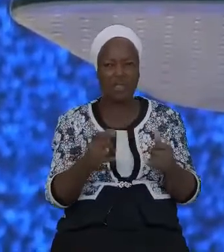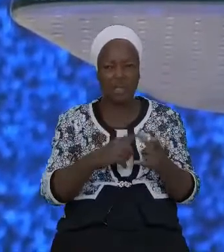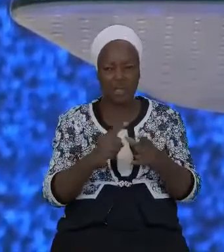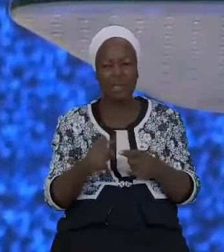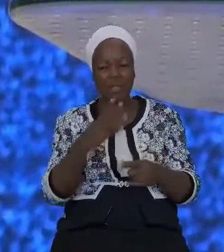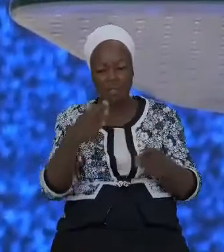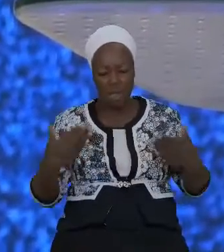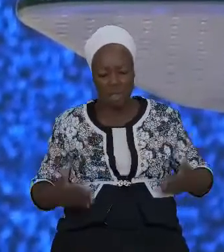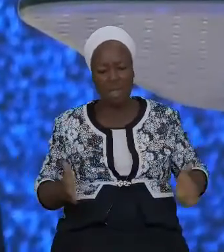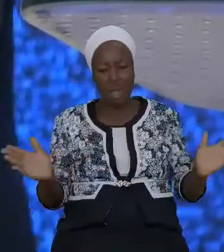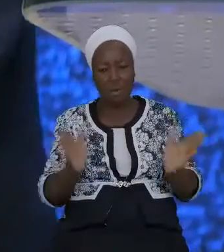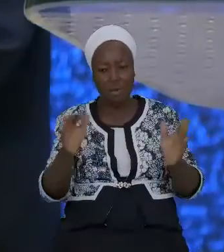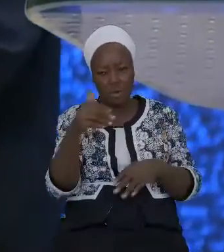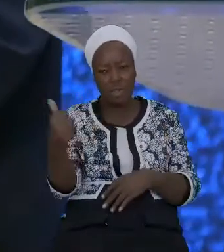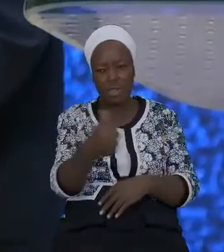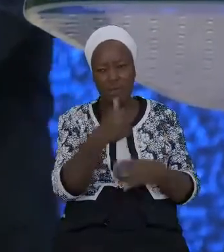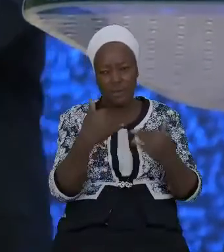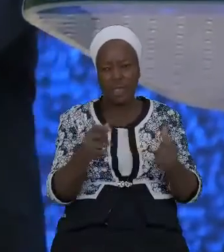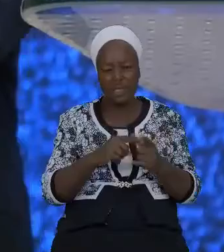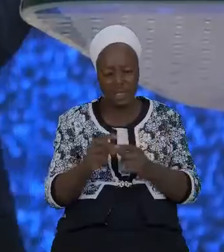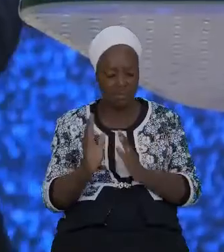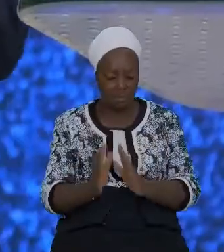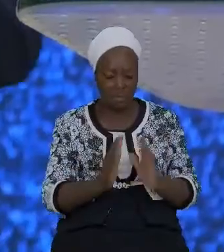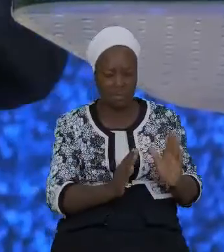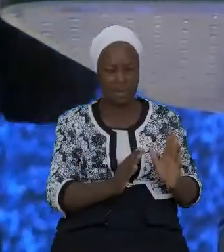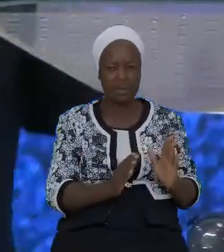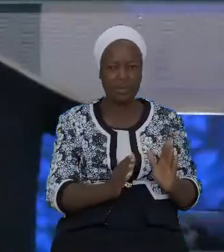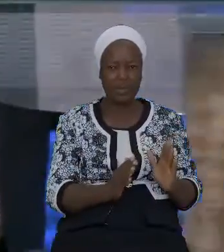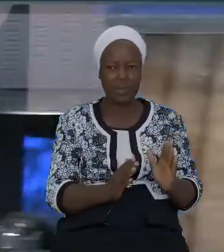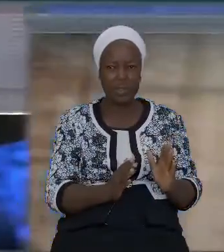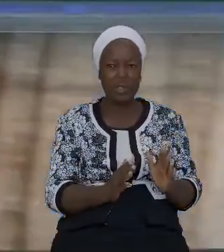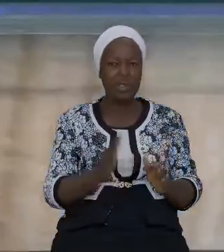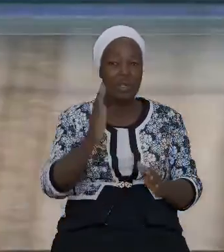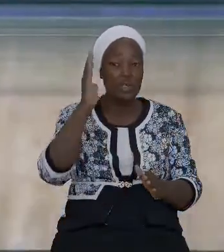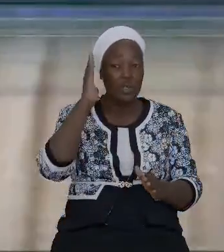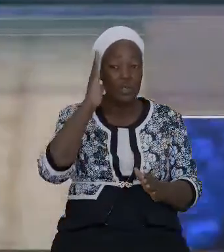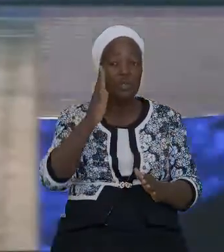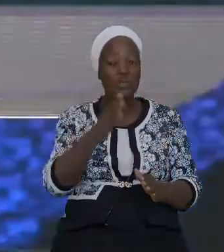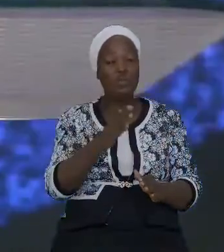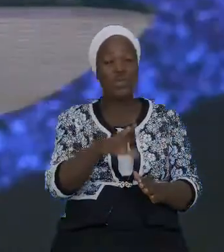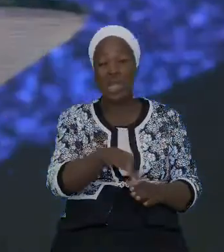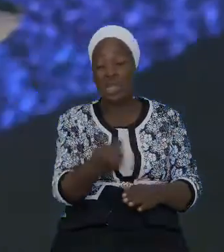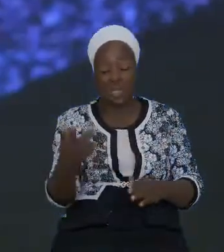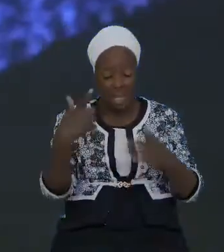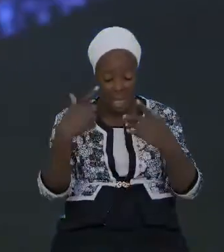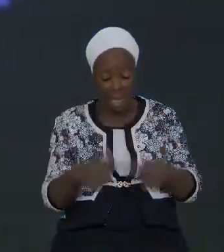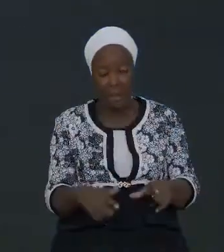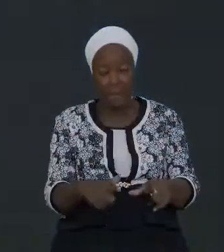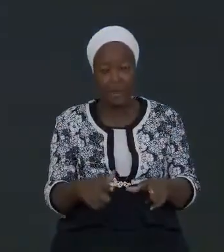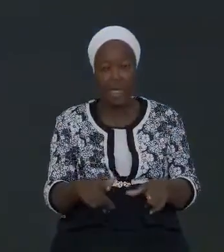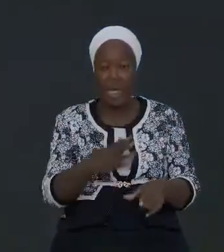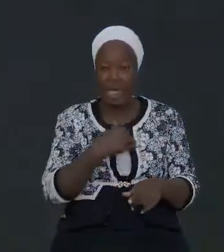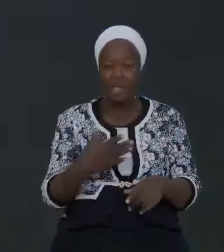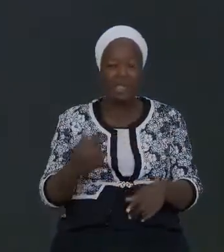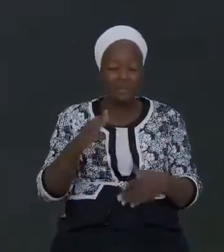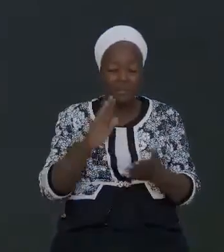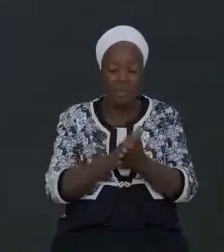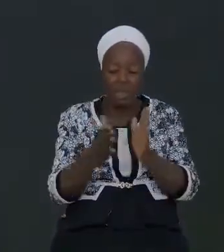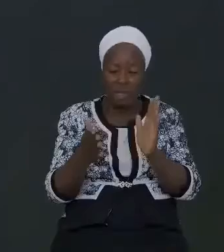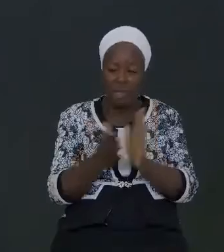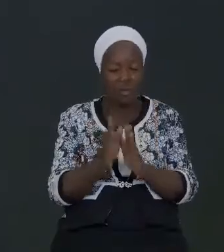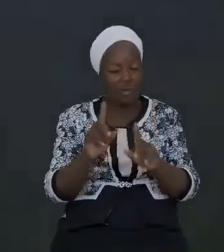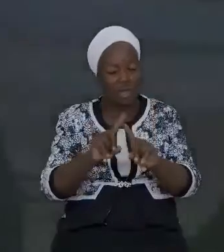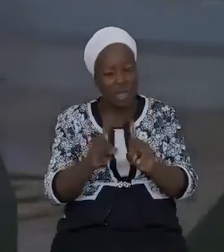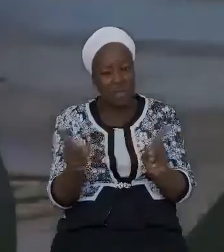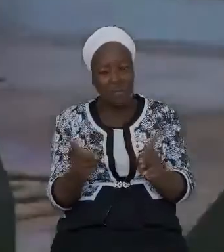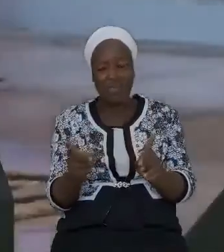encourage yourself now. You get ready. Should the table turn and should things become different,